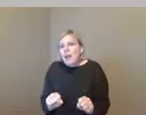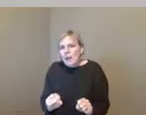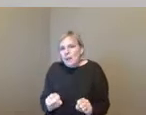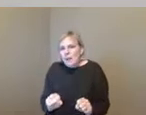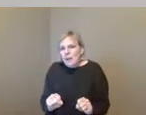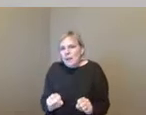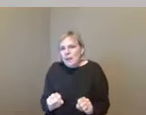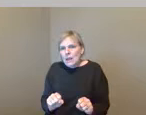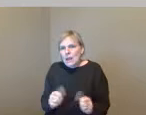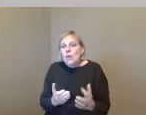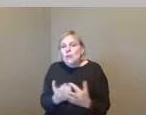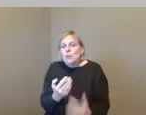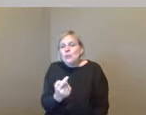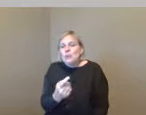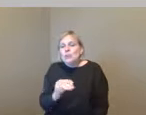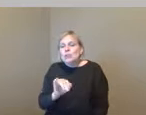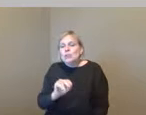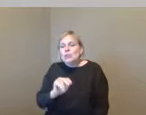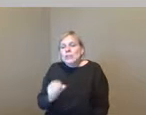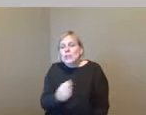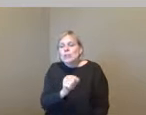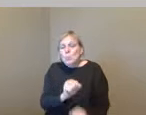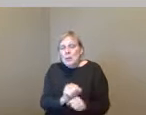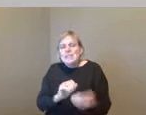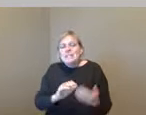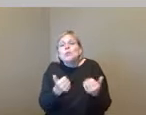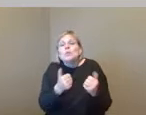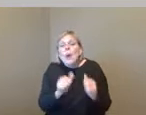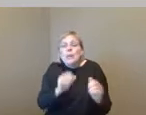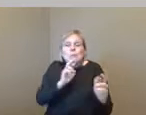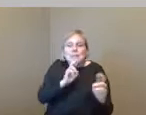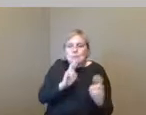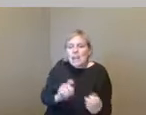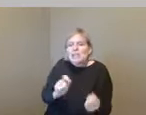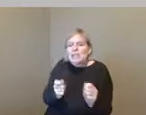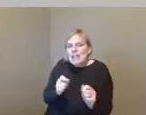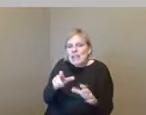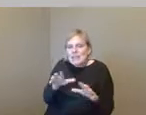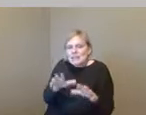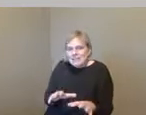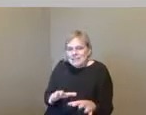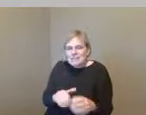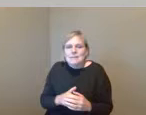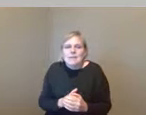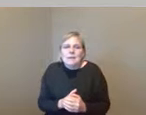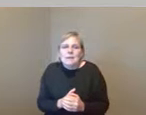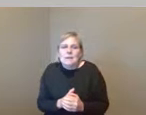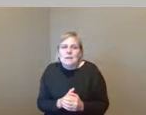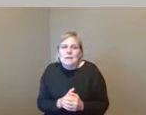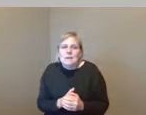through, like, let's say Gina's work is what the city is trying to do to respond and change that. And